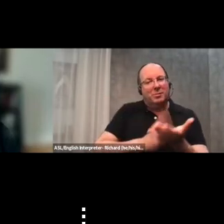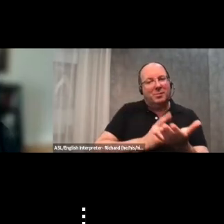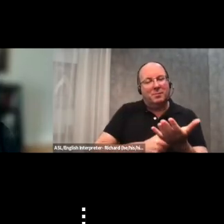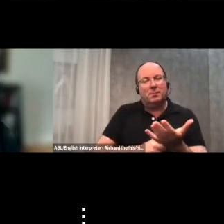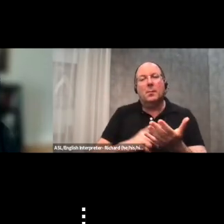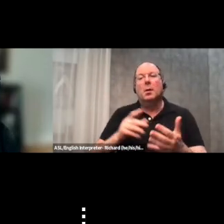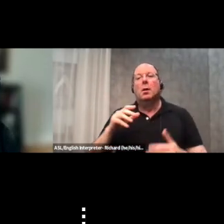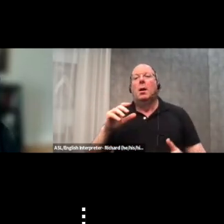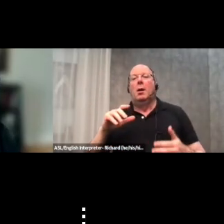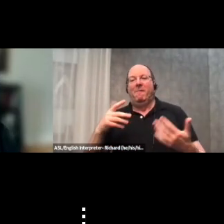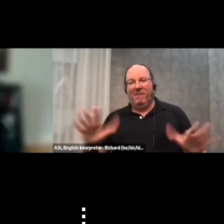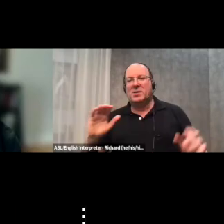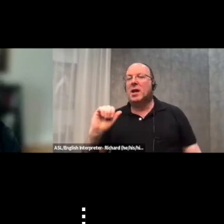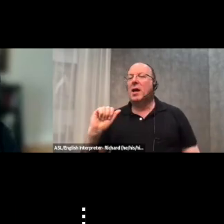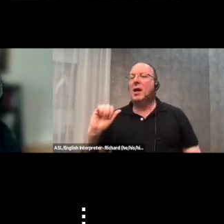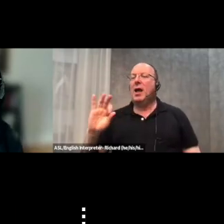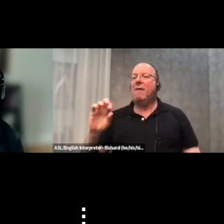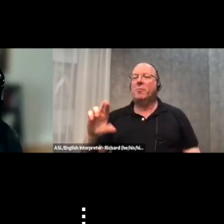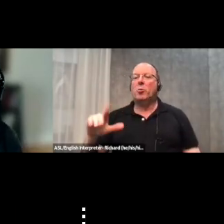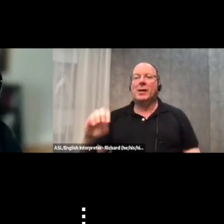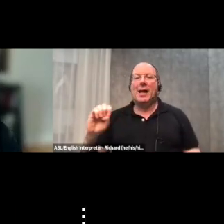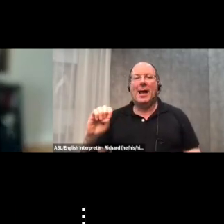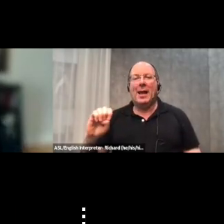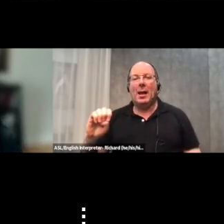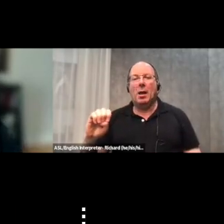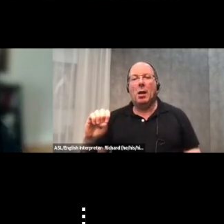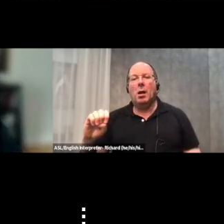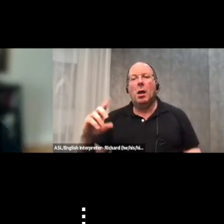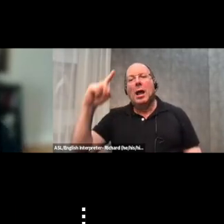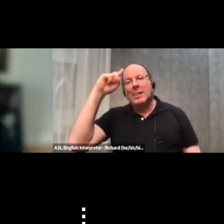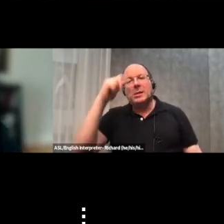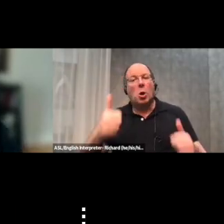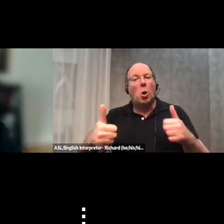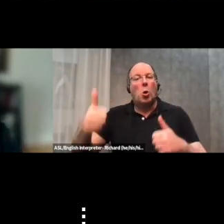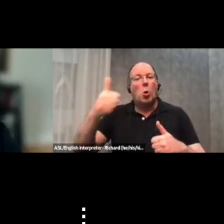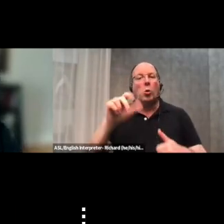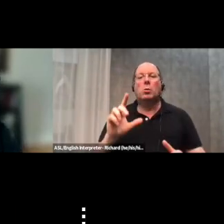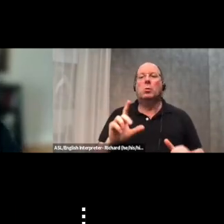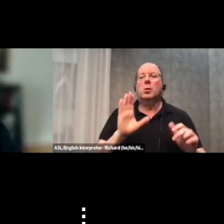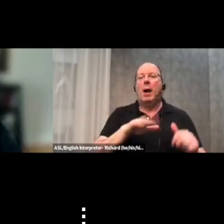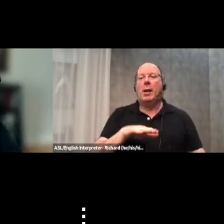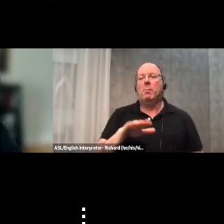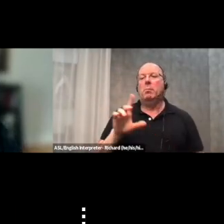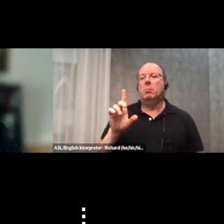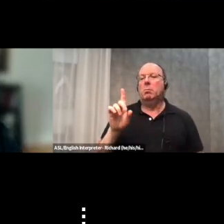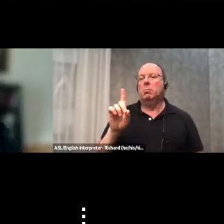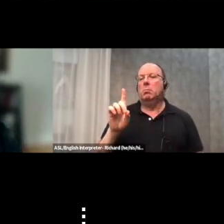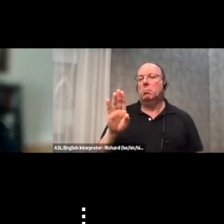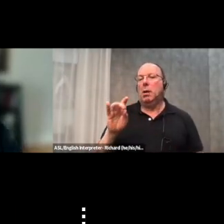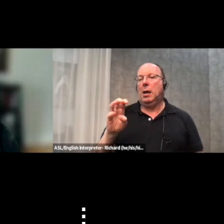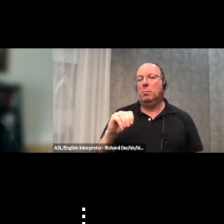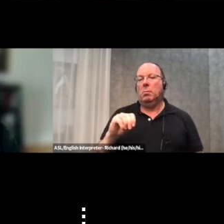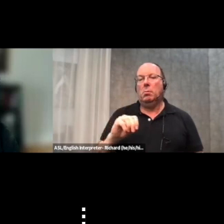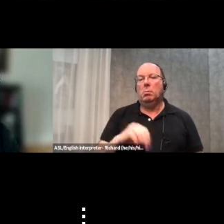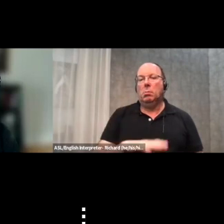is also really important, and it's not, people think of it as aftercare just for the submissive or bottom, but it's also important for the